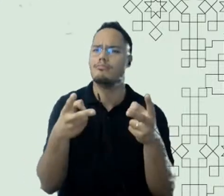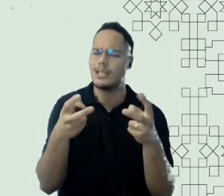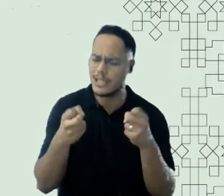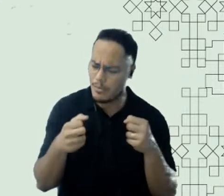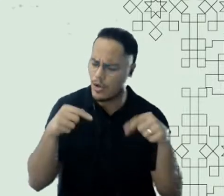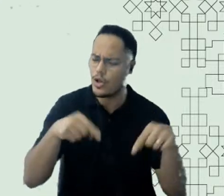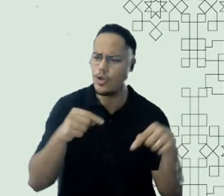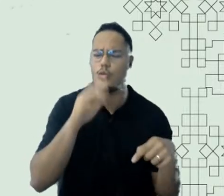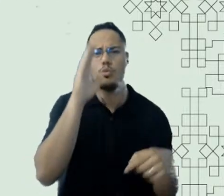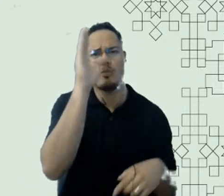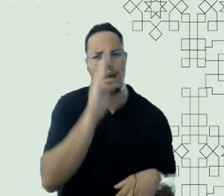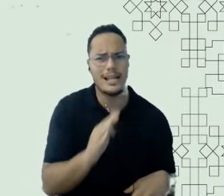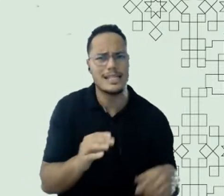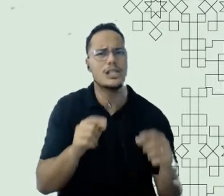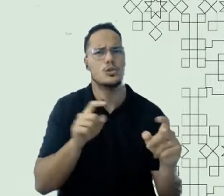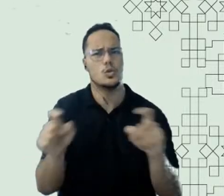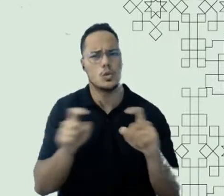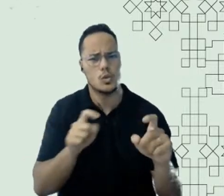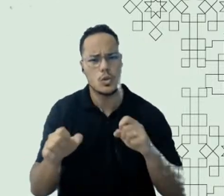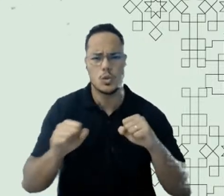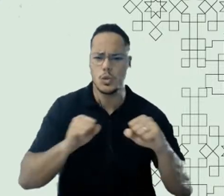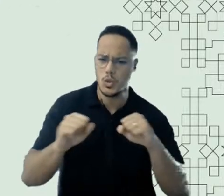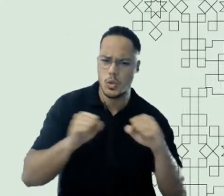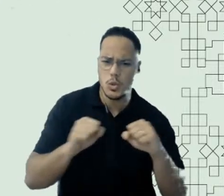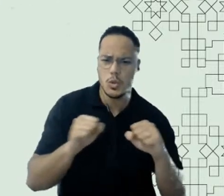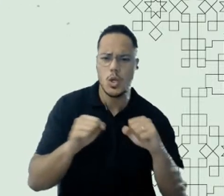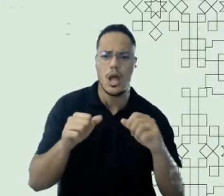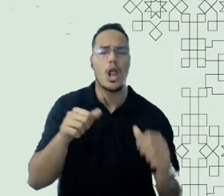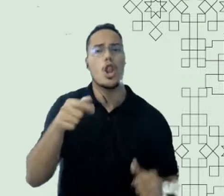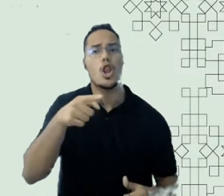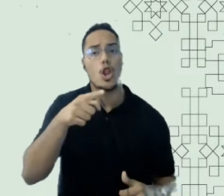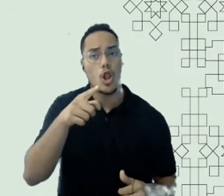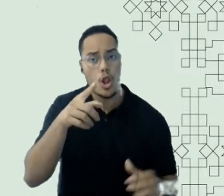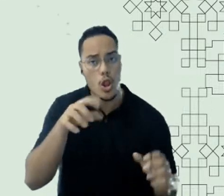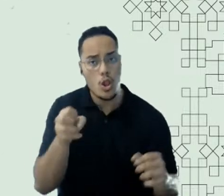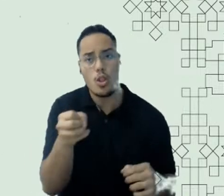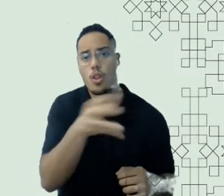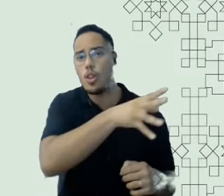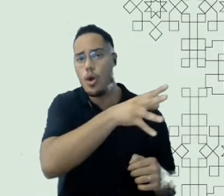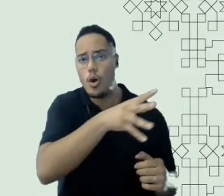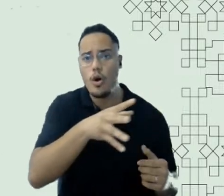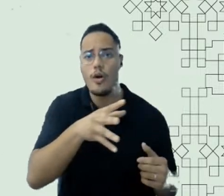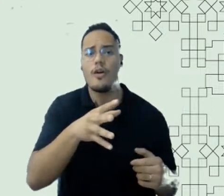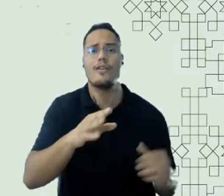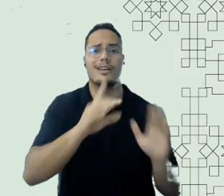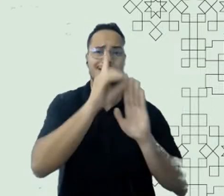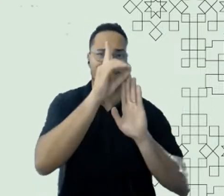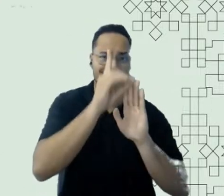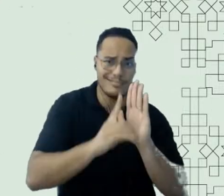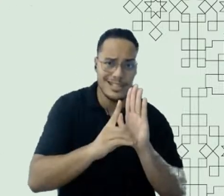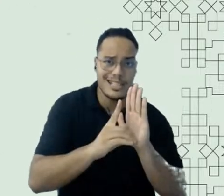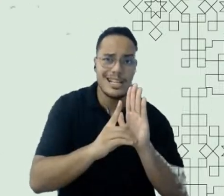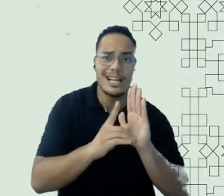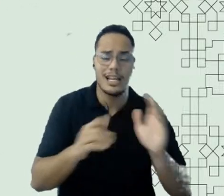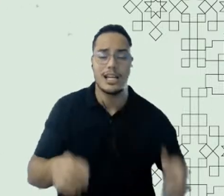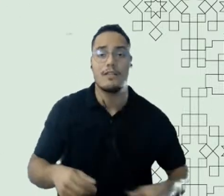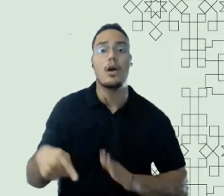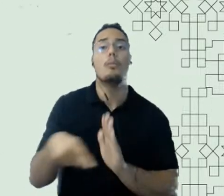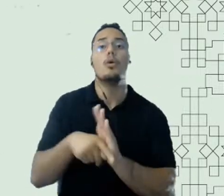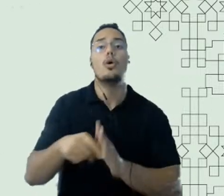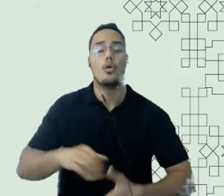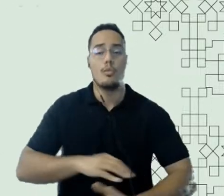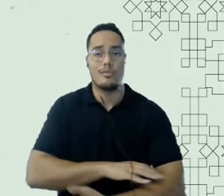directive. That includes two things that in Brazil are very relevant: the remuneration for